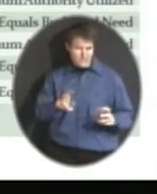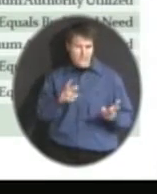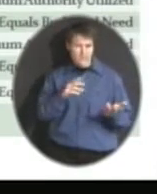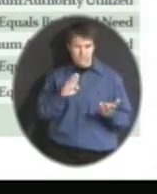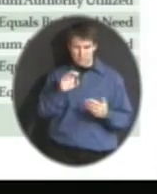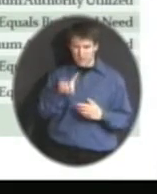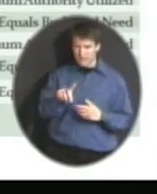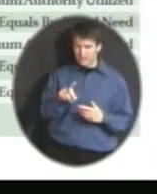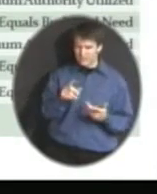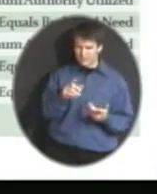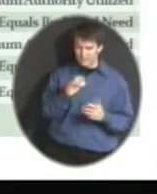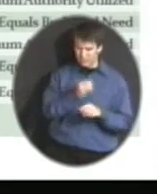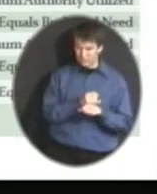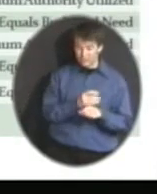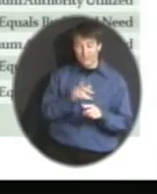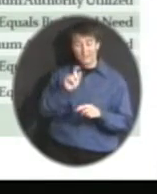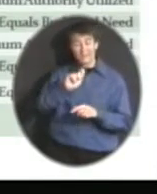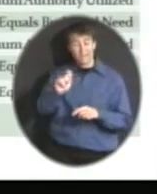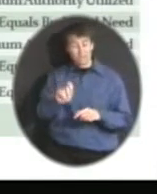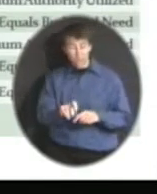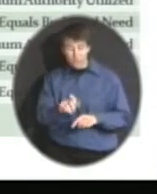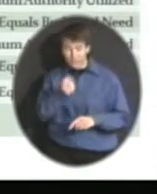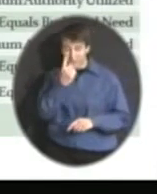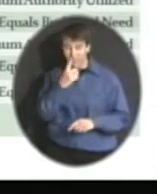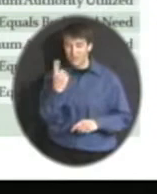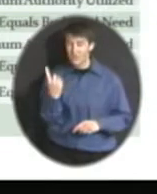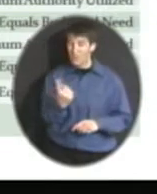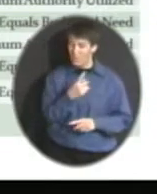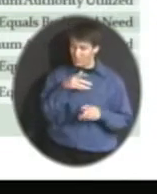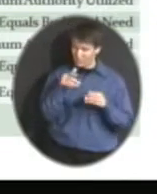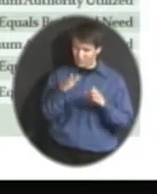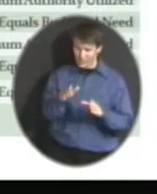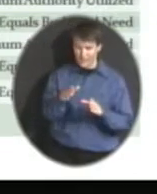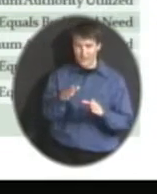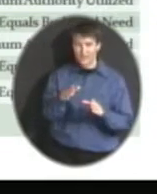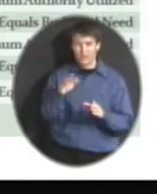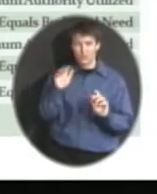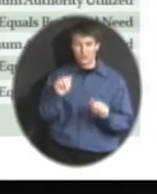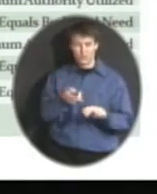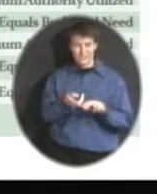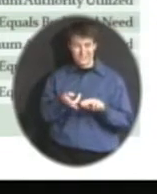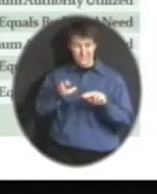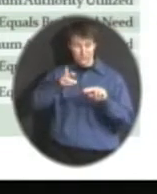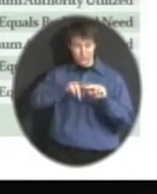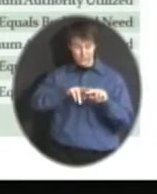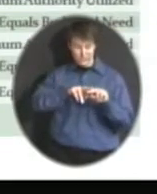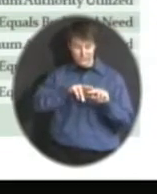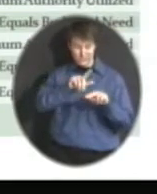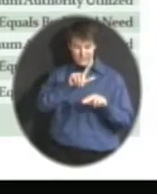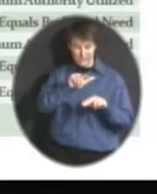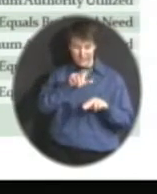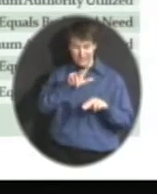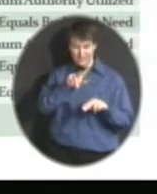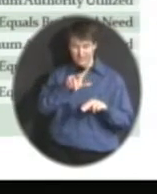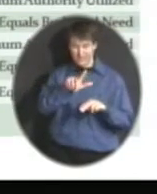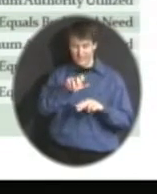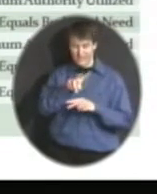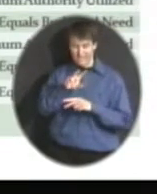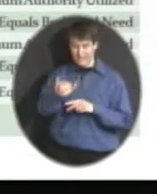need. Therefore, the only place you could look to increase your levy is capital outlay.